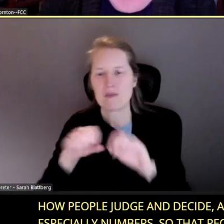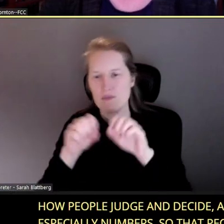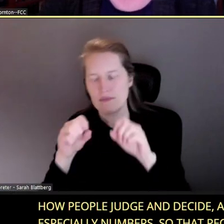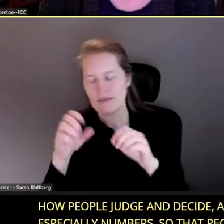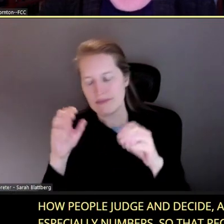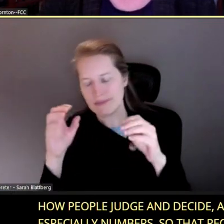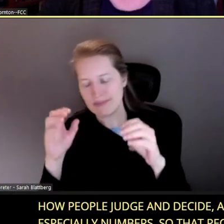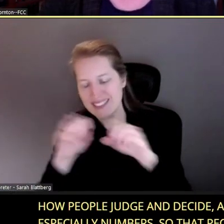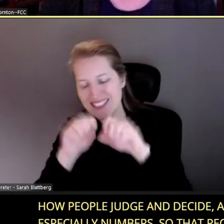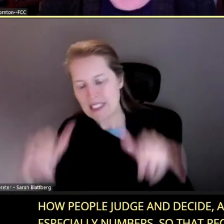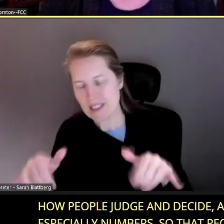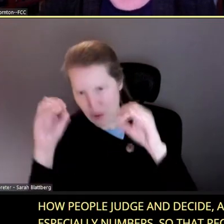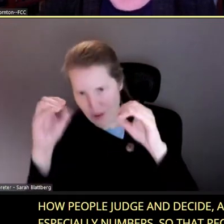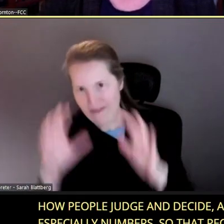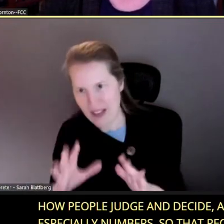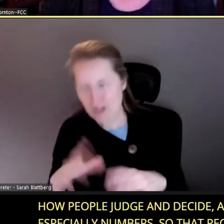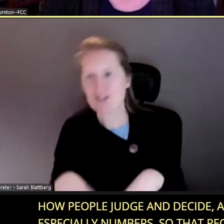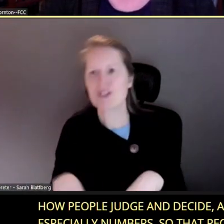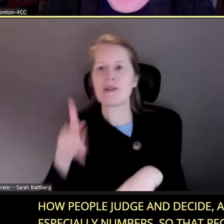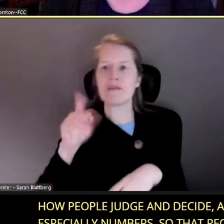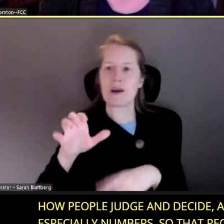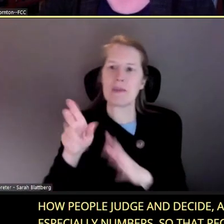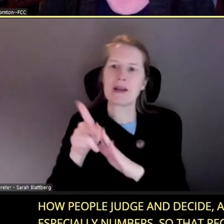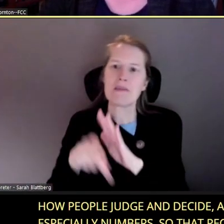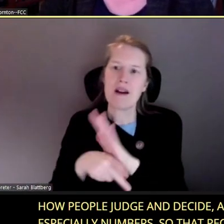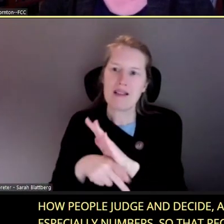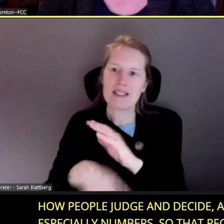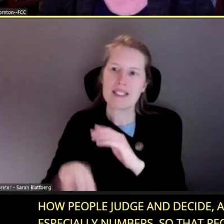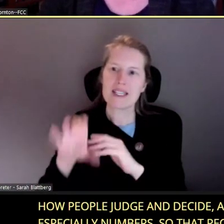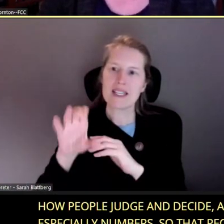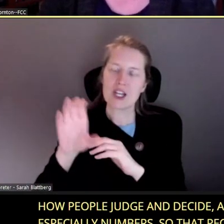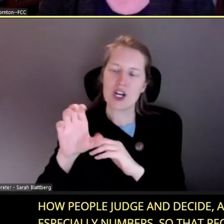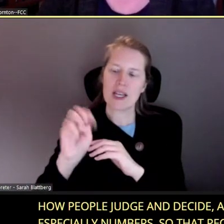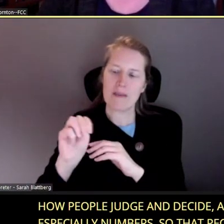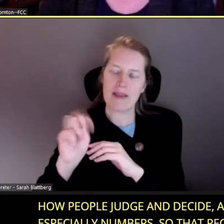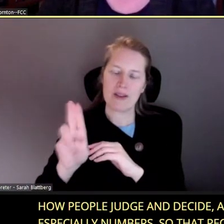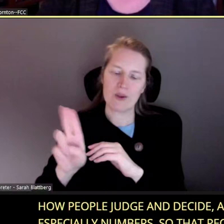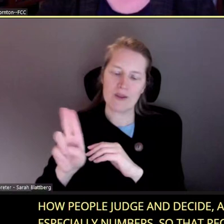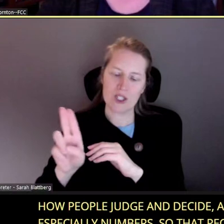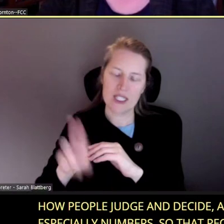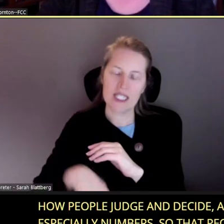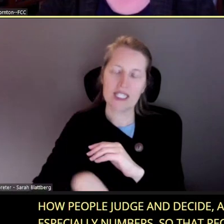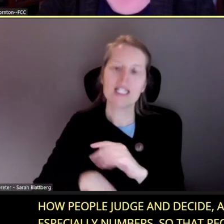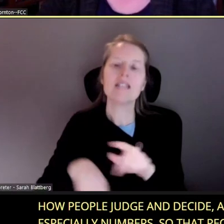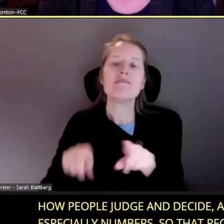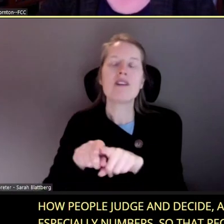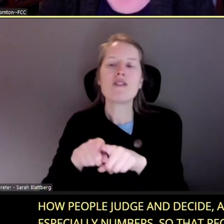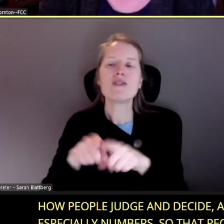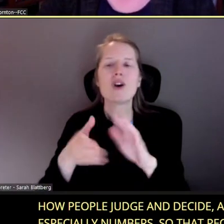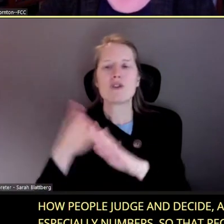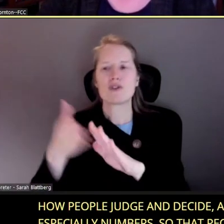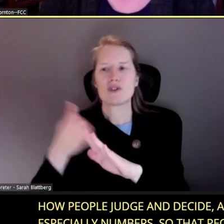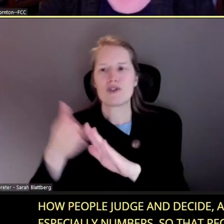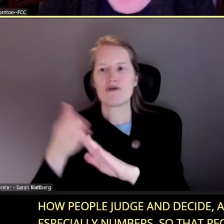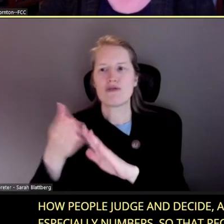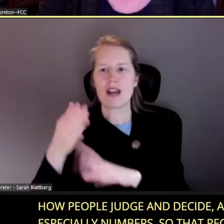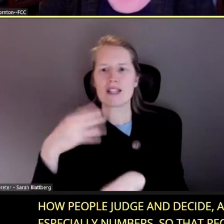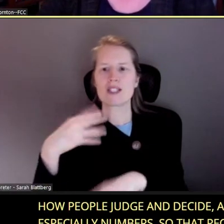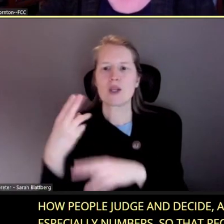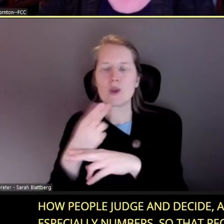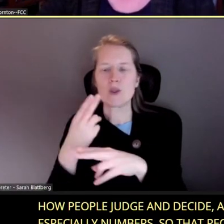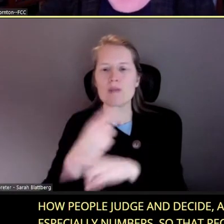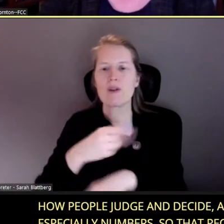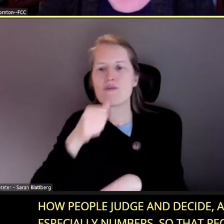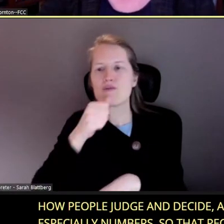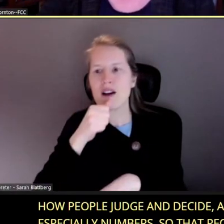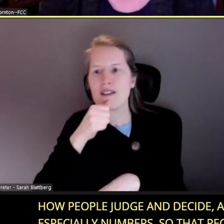and of Engineering at the Public Policy at Carnegie Mellon University, where she also directs the SciLab Usable Privacy and